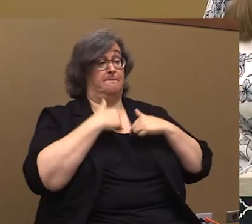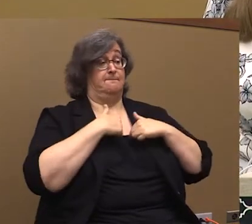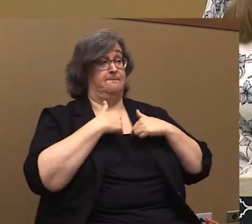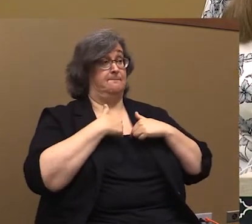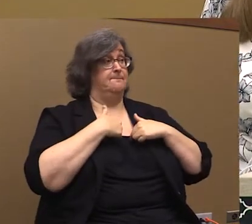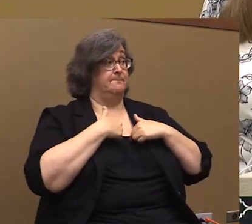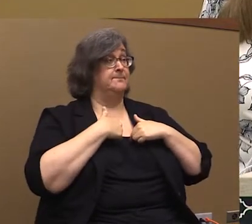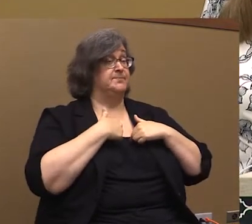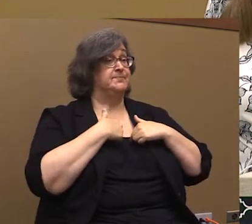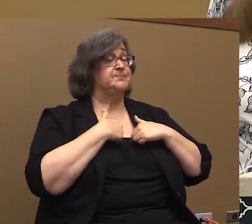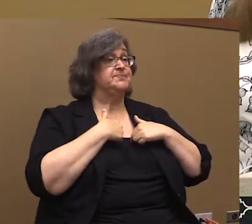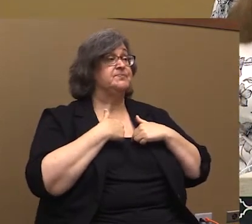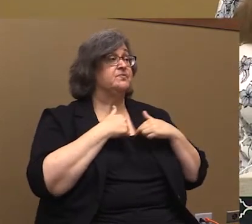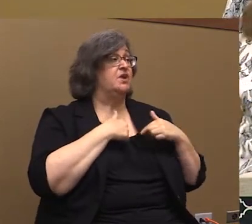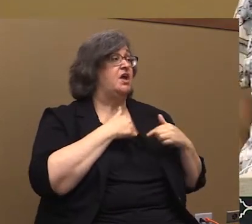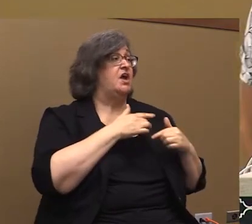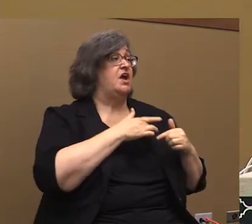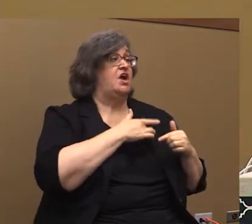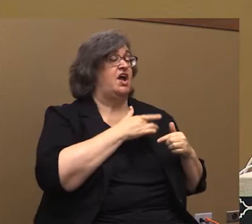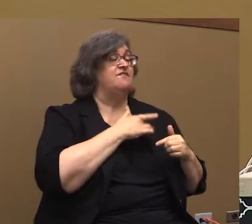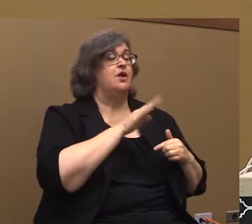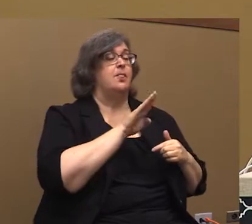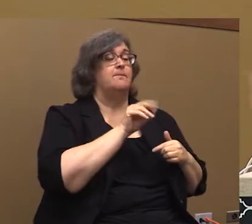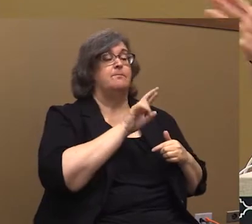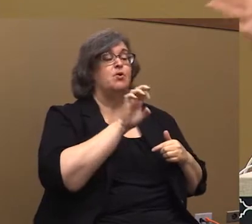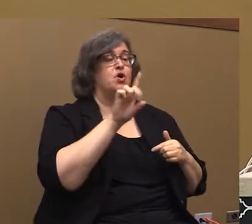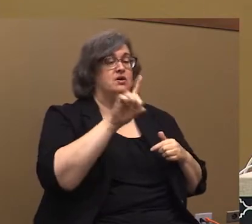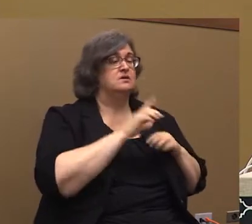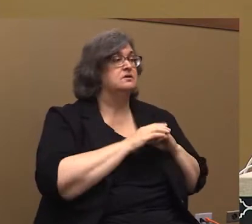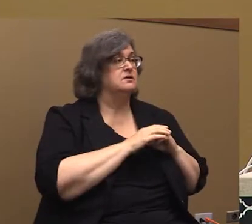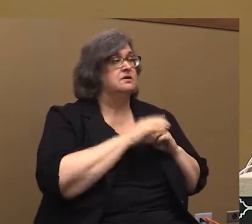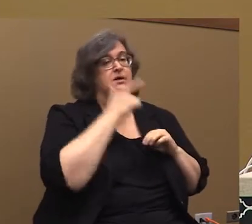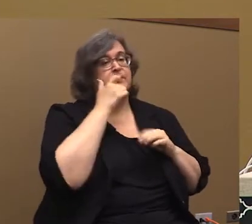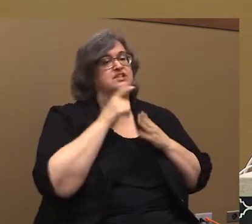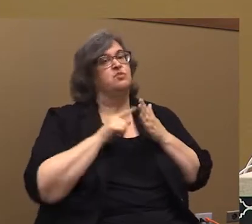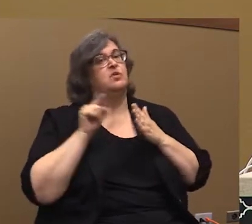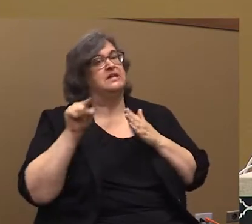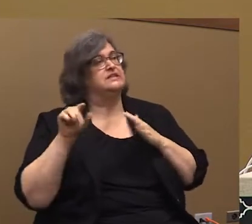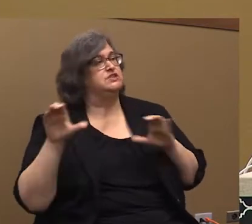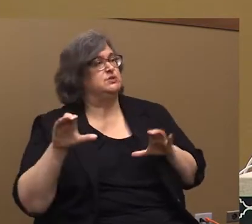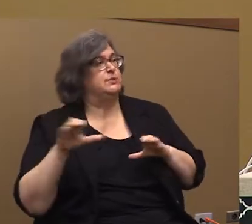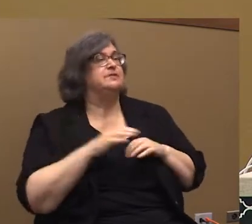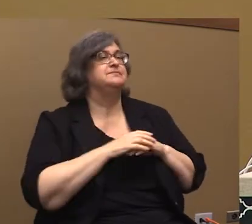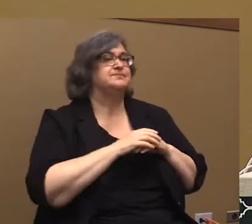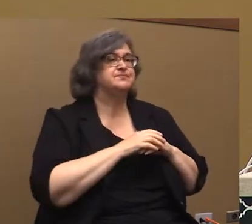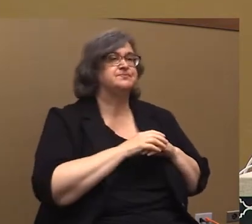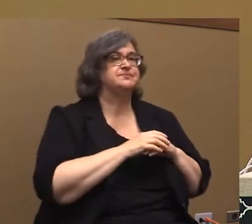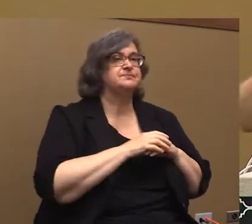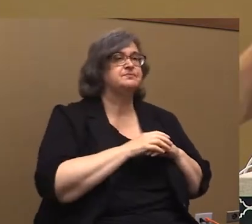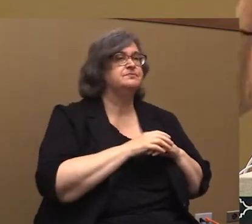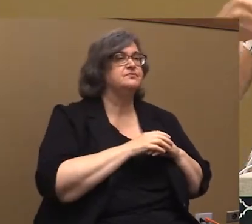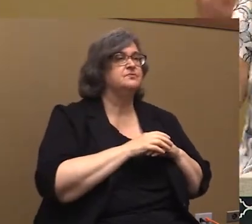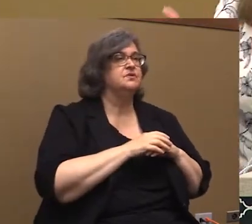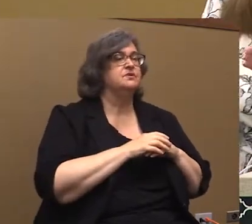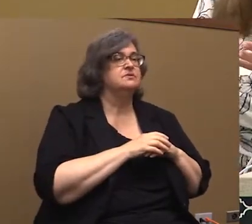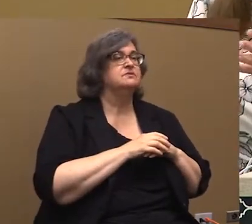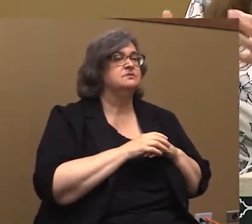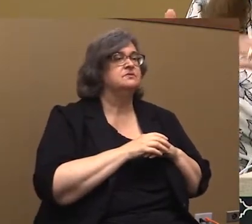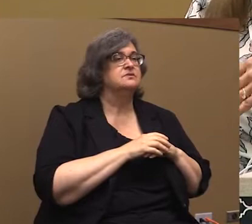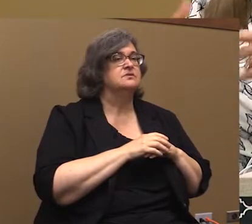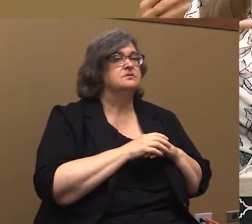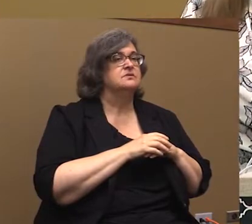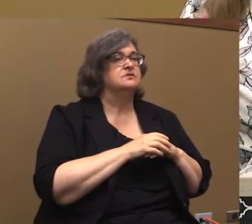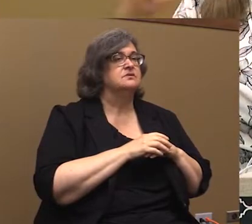another way to explain. Right. And to me, I feel